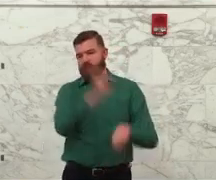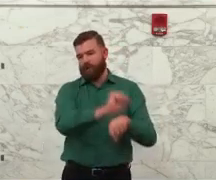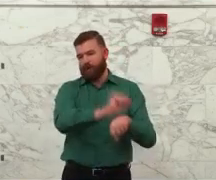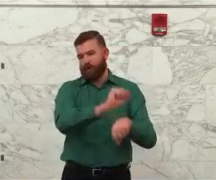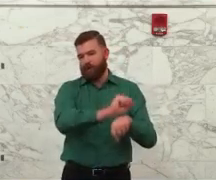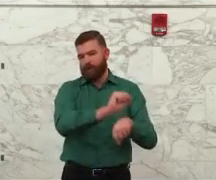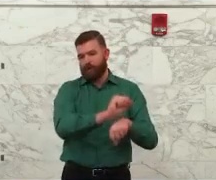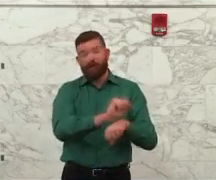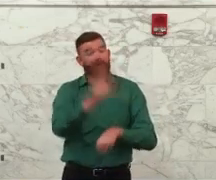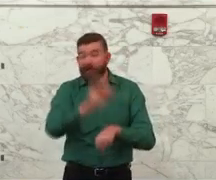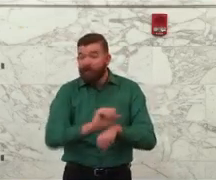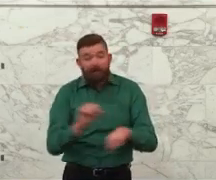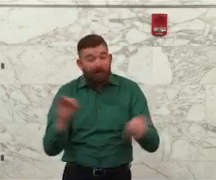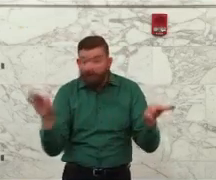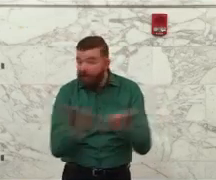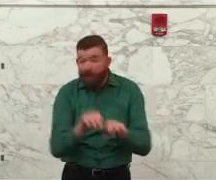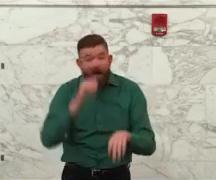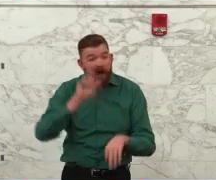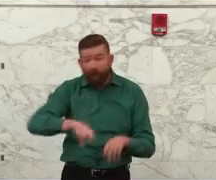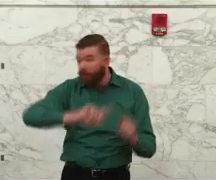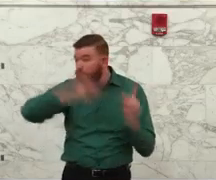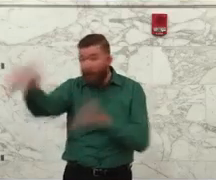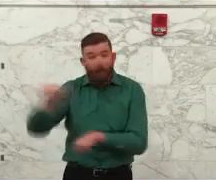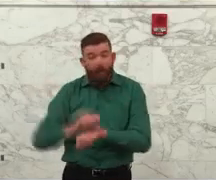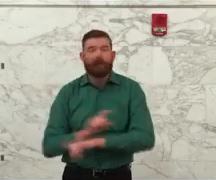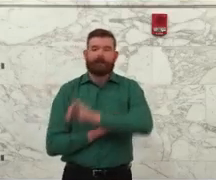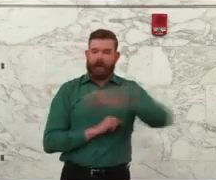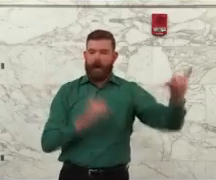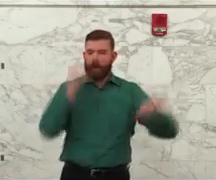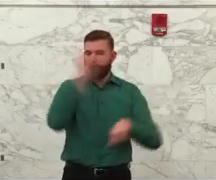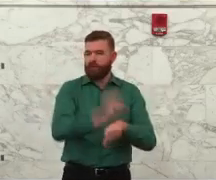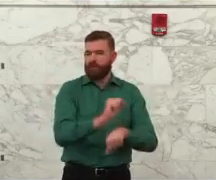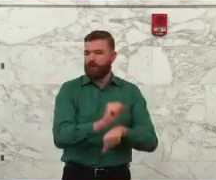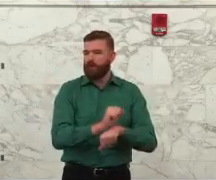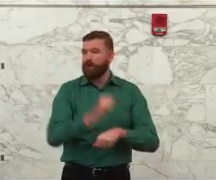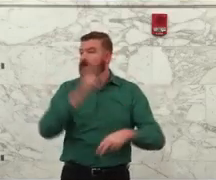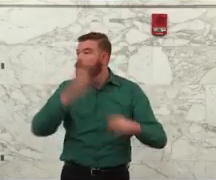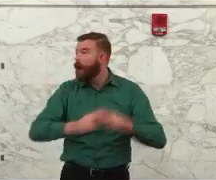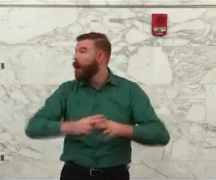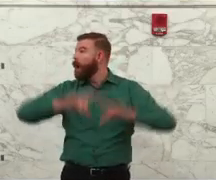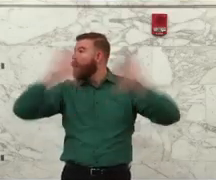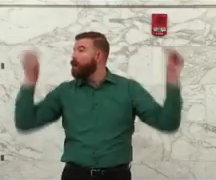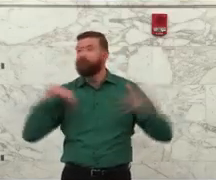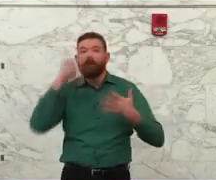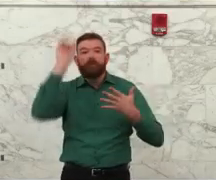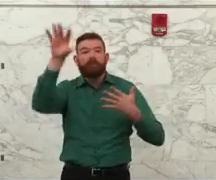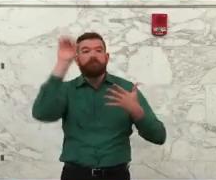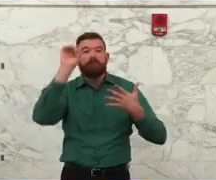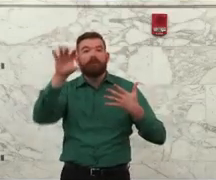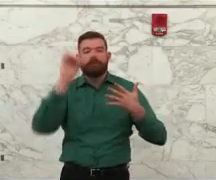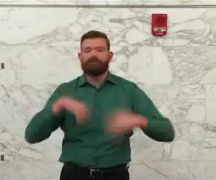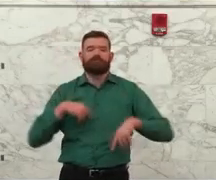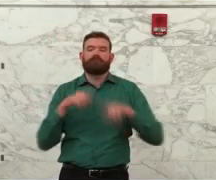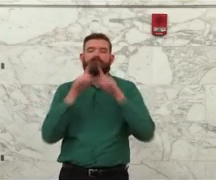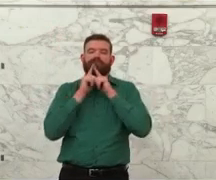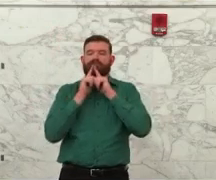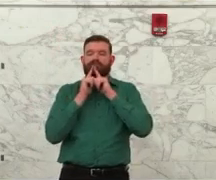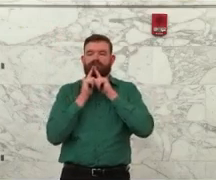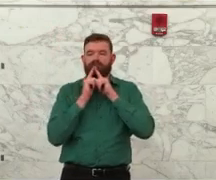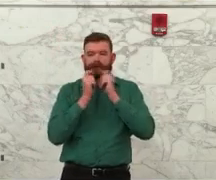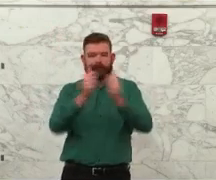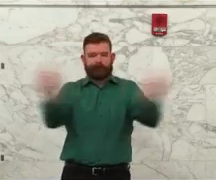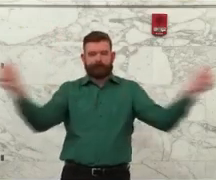can't mandate your particular company in terms of how you do that, but we expect you to do that, period. And we're doing it at